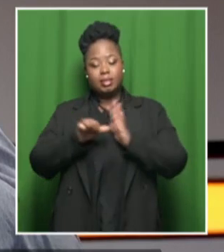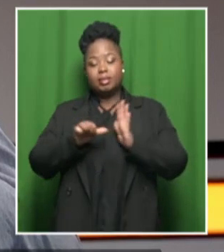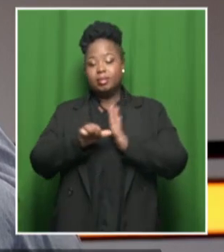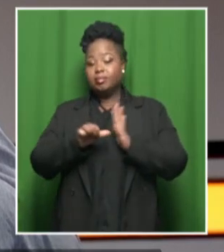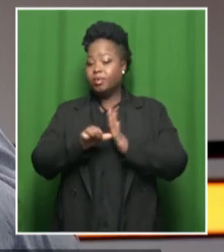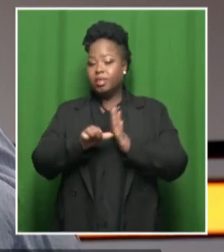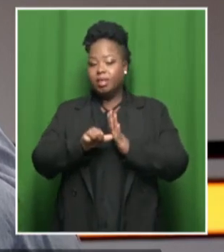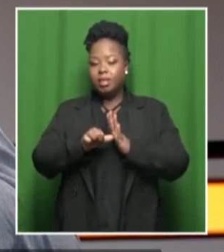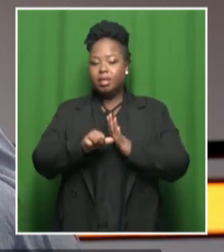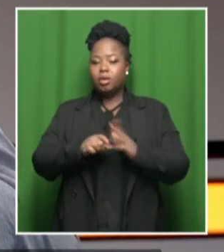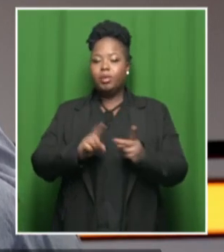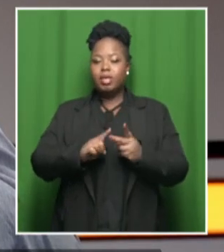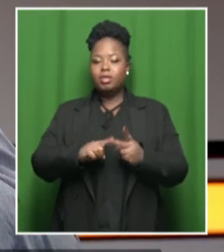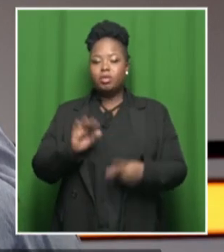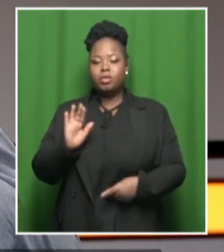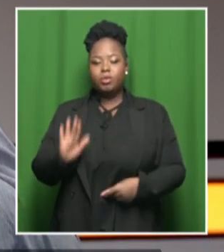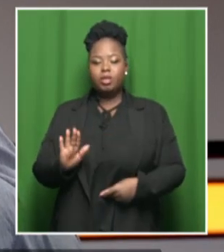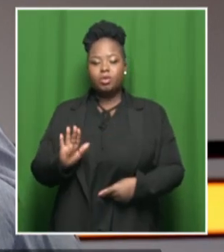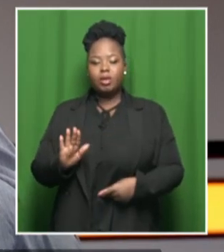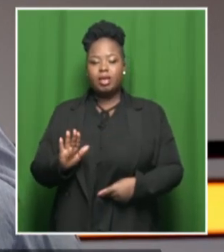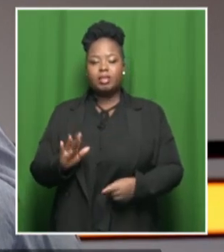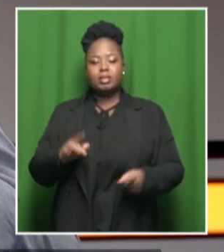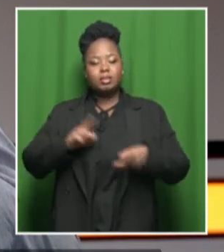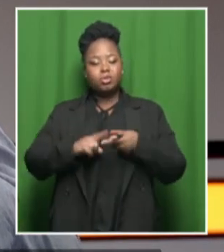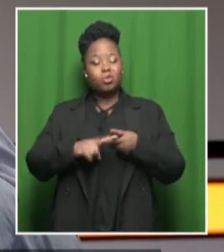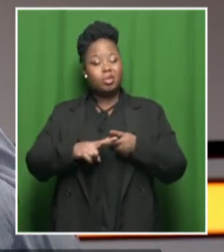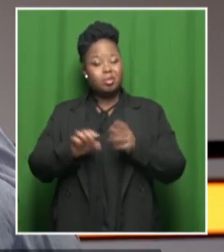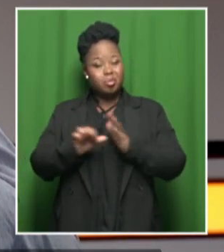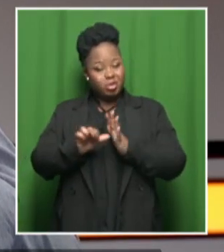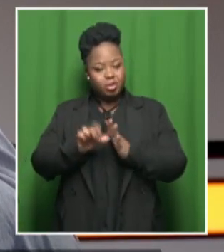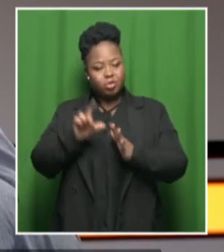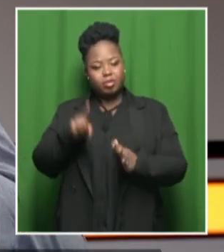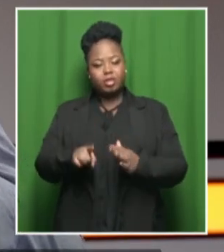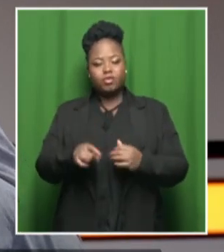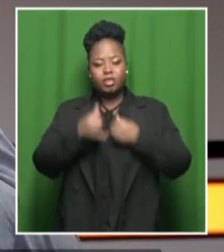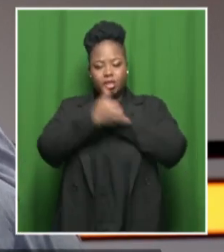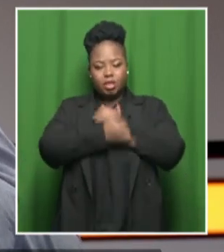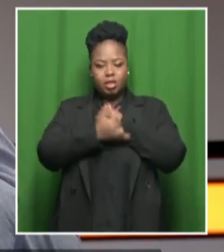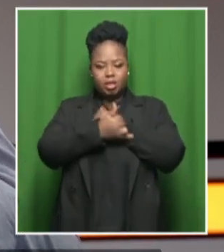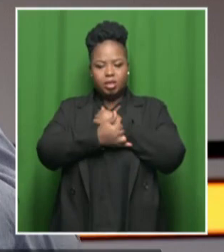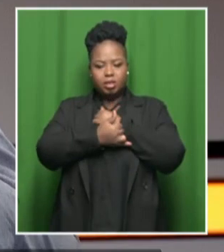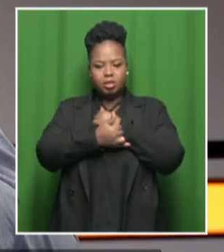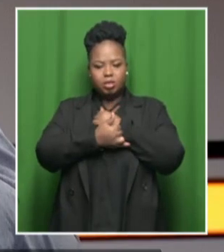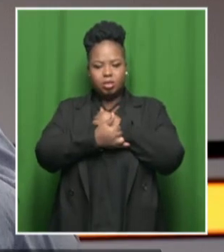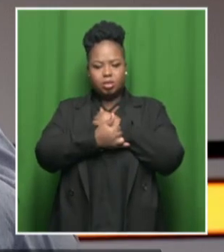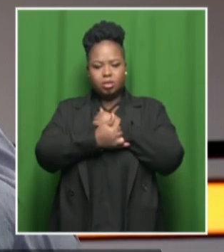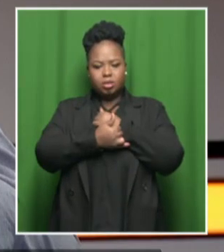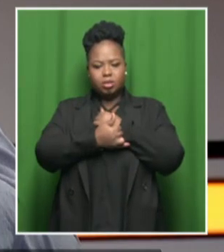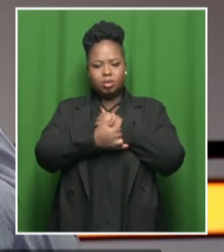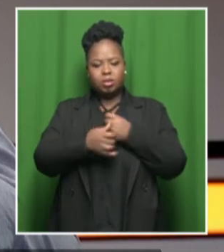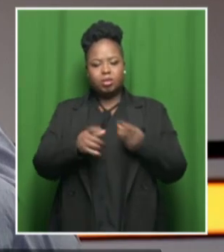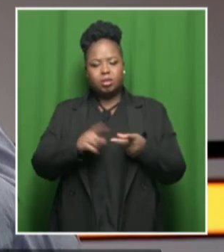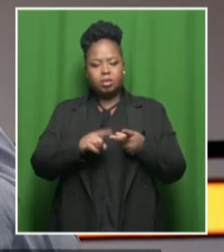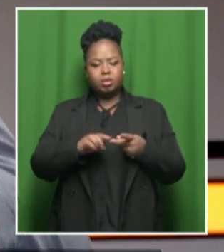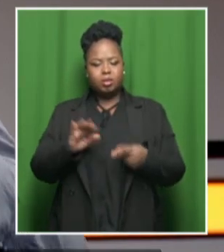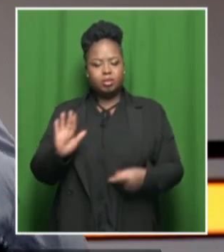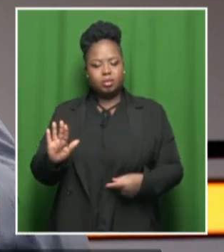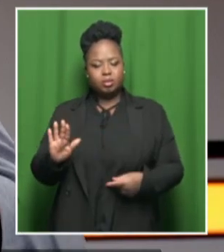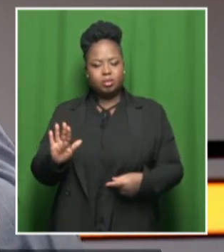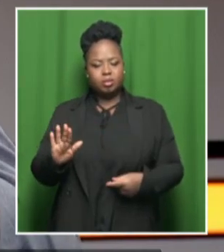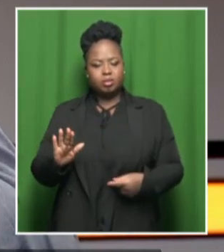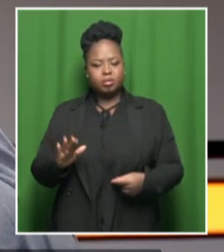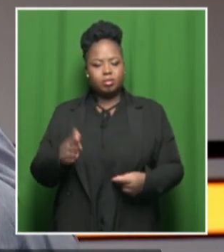course, bilateral issues are important for a given country to deal with, but from